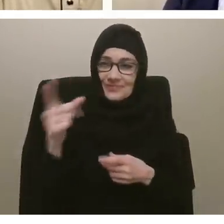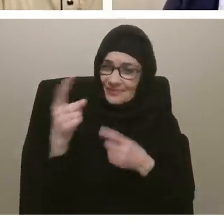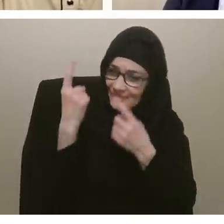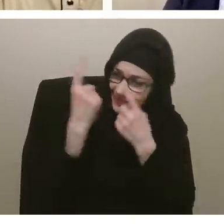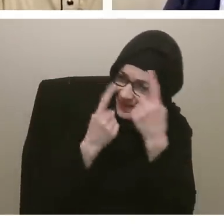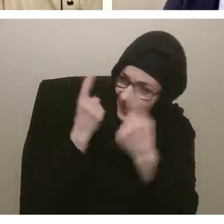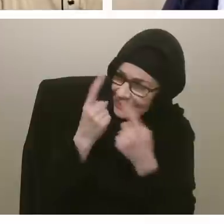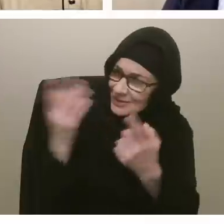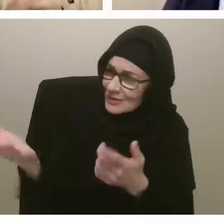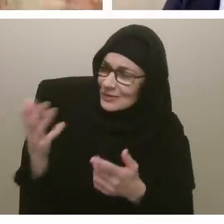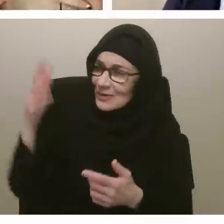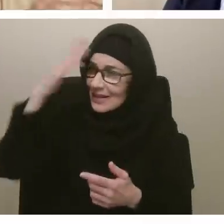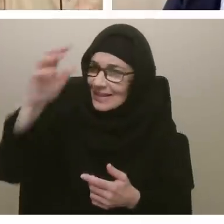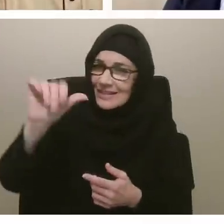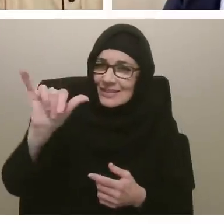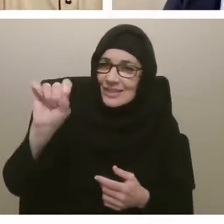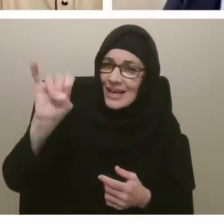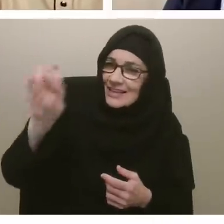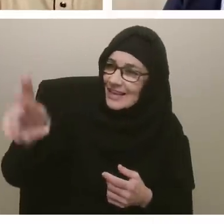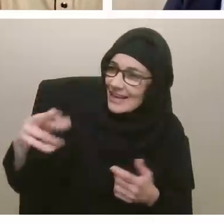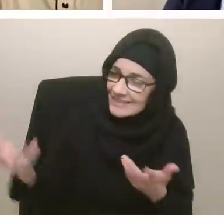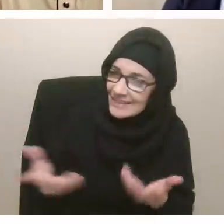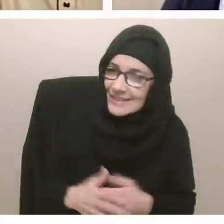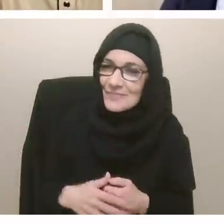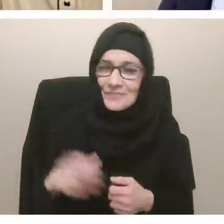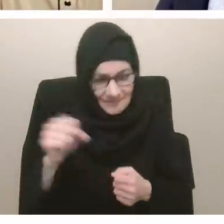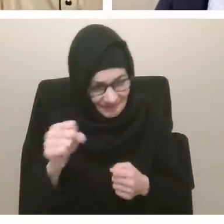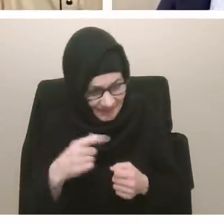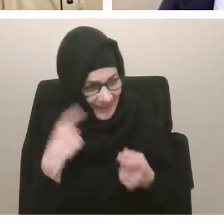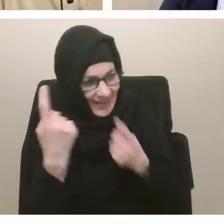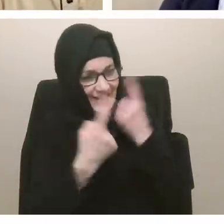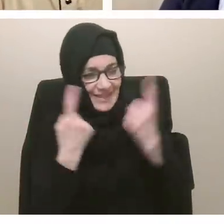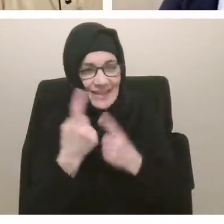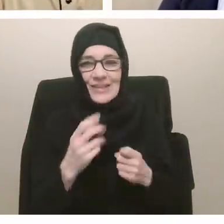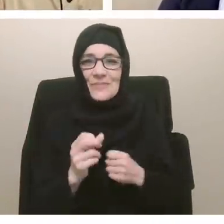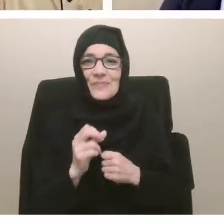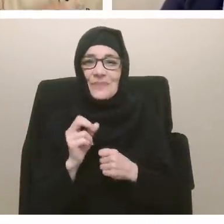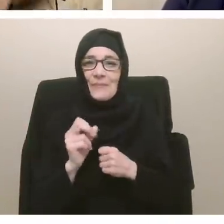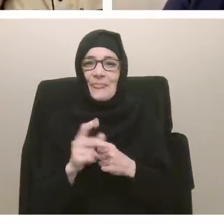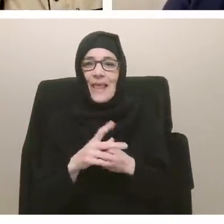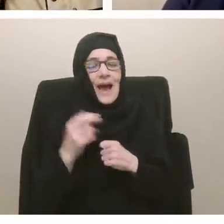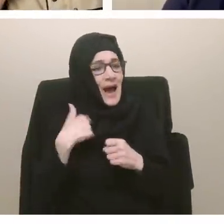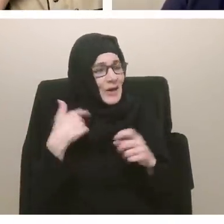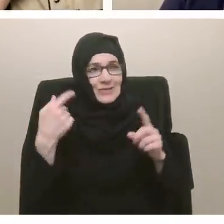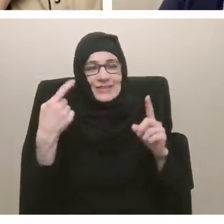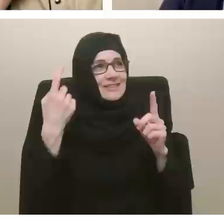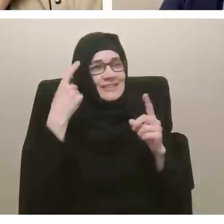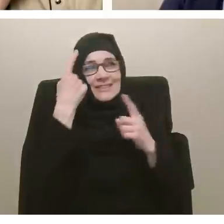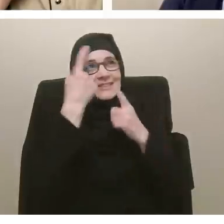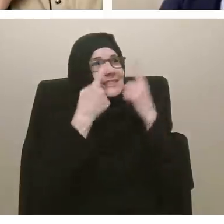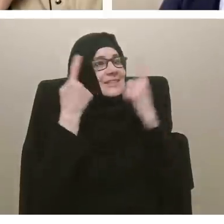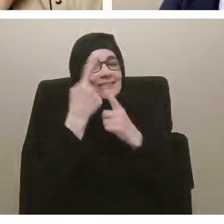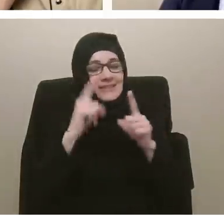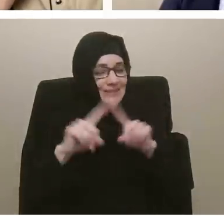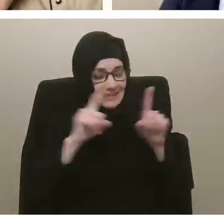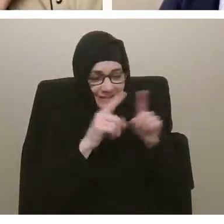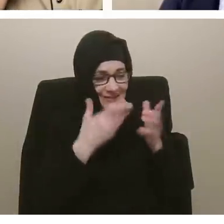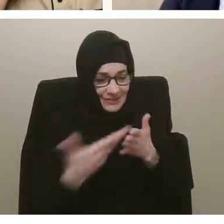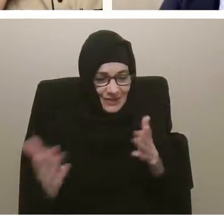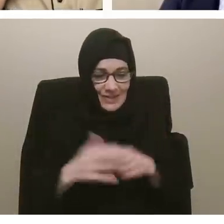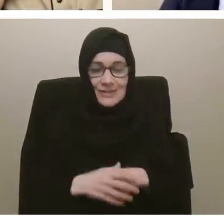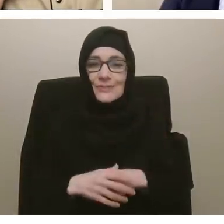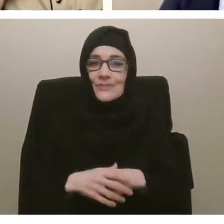speaking. Give us 50 for directions. I'll give you a percentage of the directions. Yeah. No,